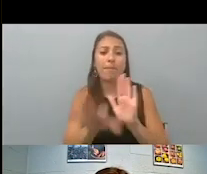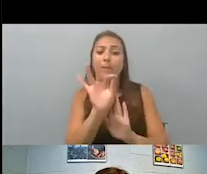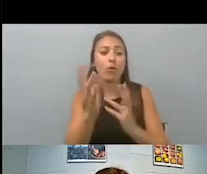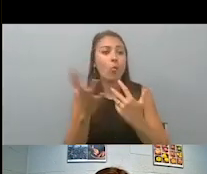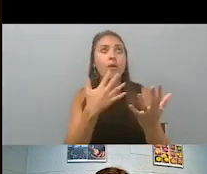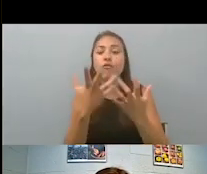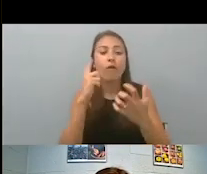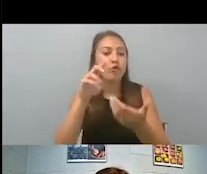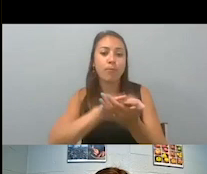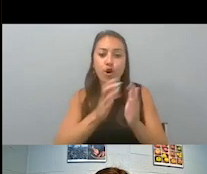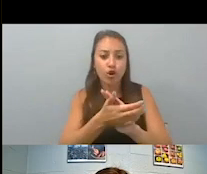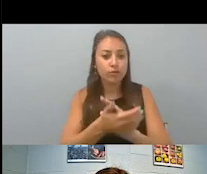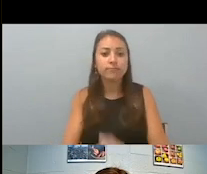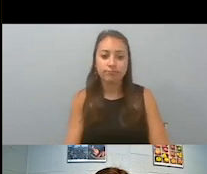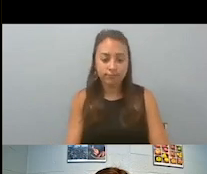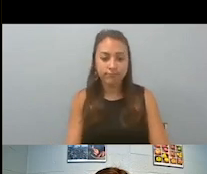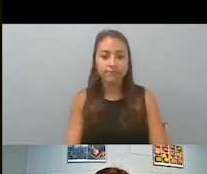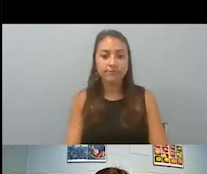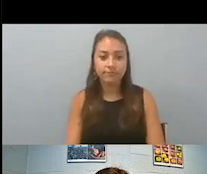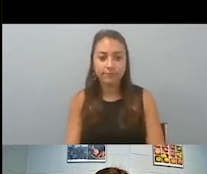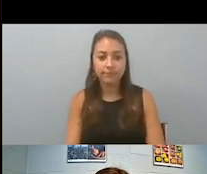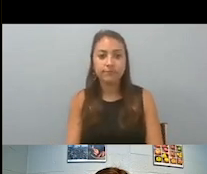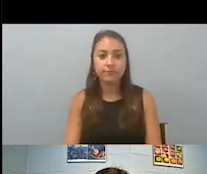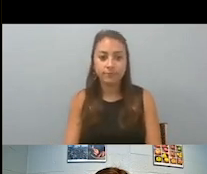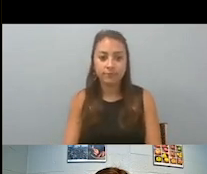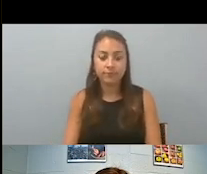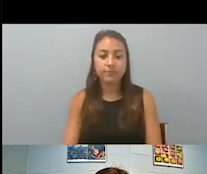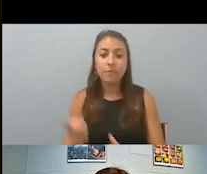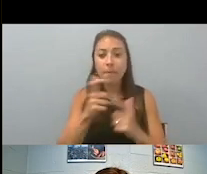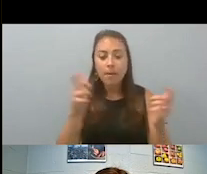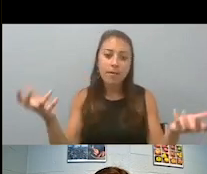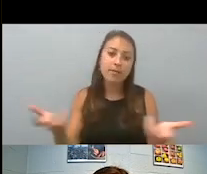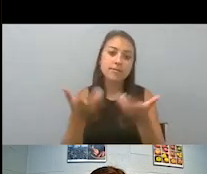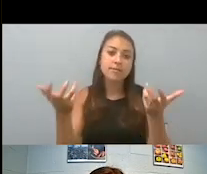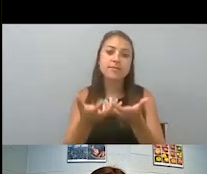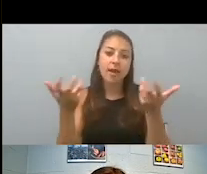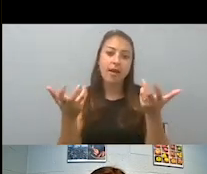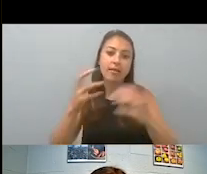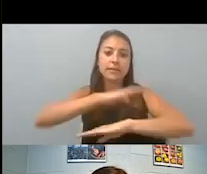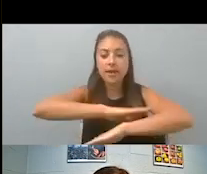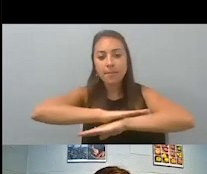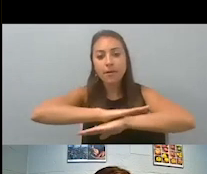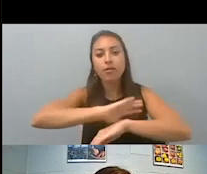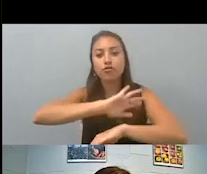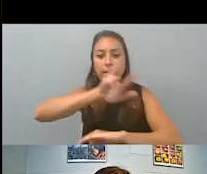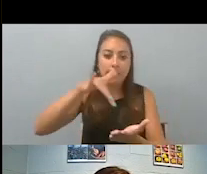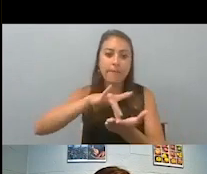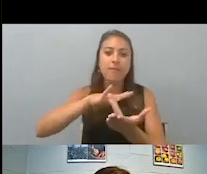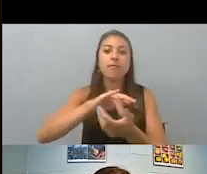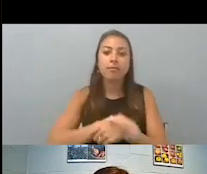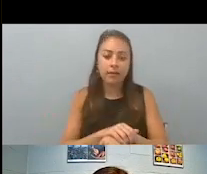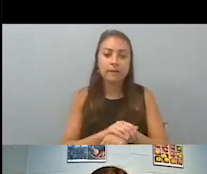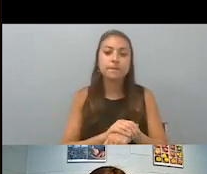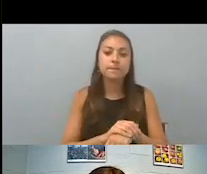specifications, endless customization at all these stations. We have a big salad bar in the middle of the unit that's also done in action